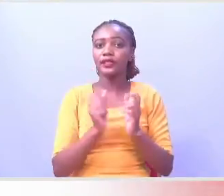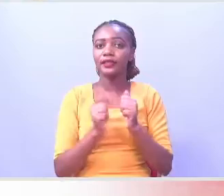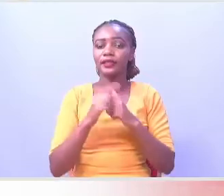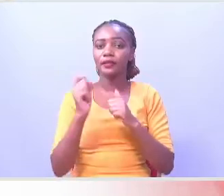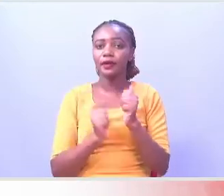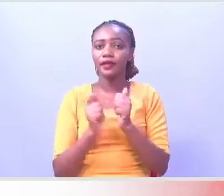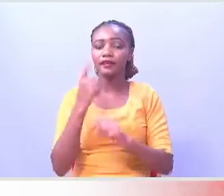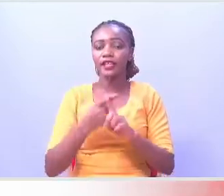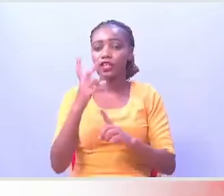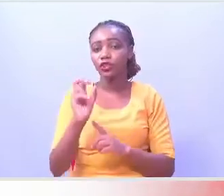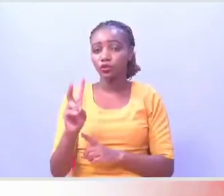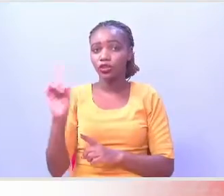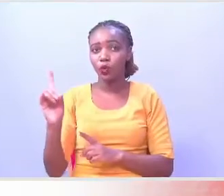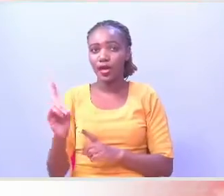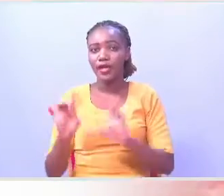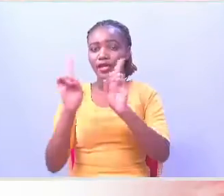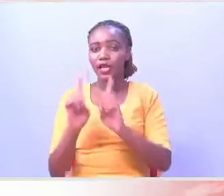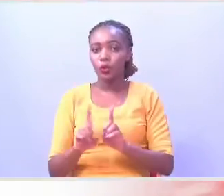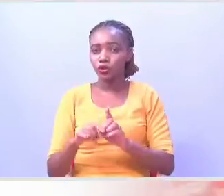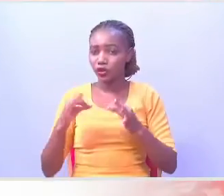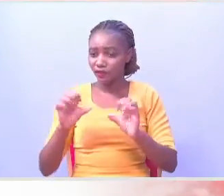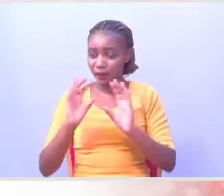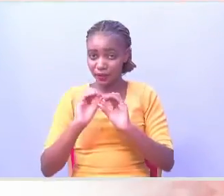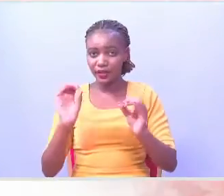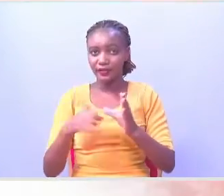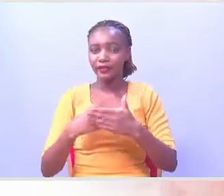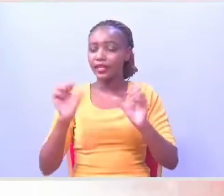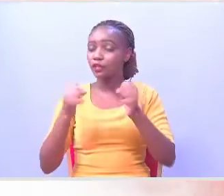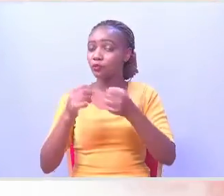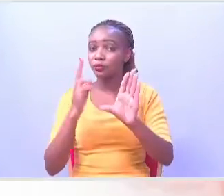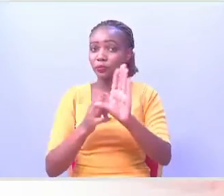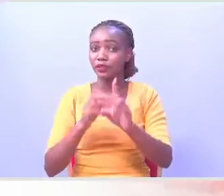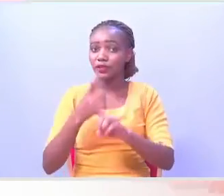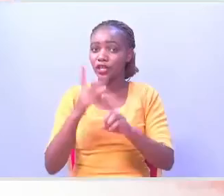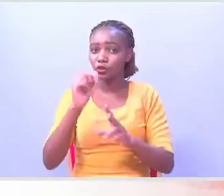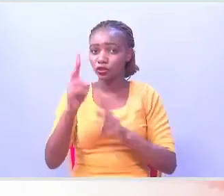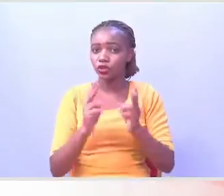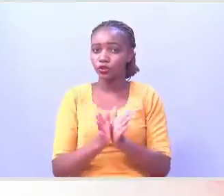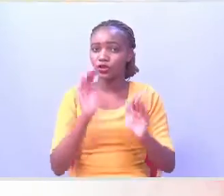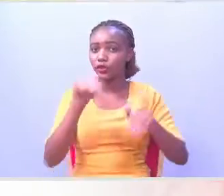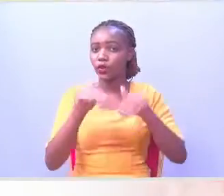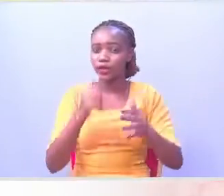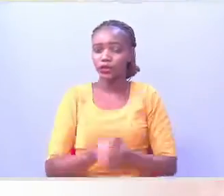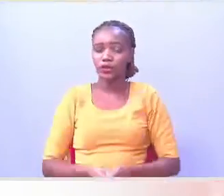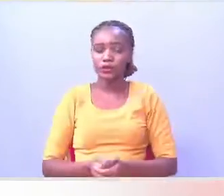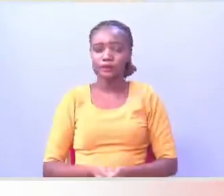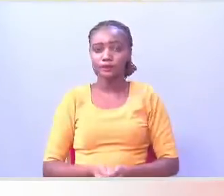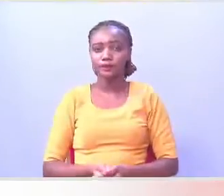November 2021, failure to which they shall not be eligible to participate in the 2022 general elections.